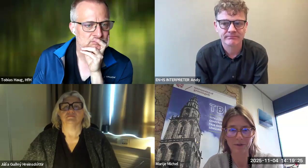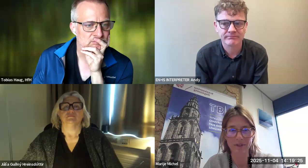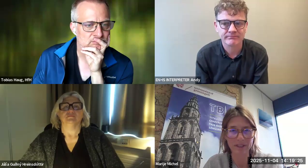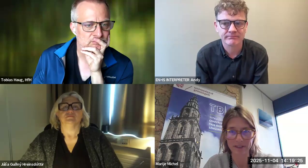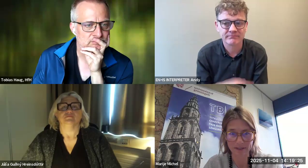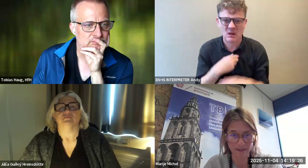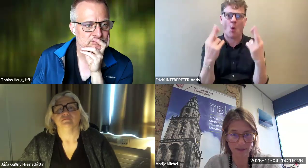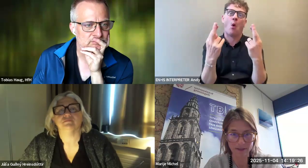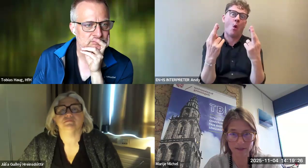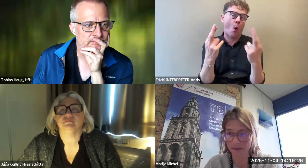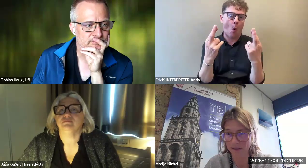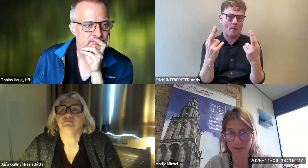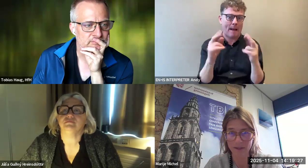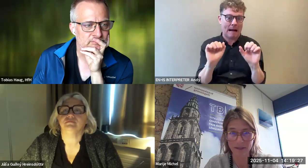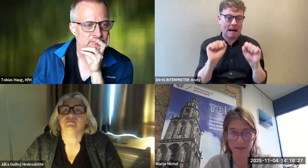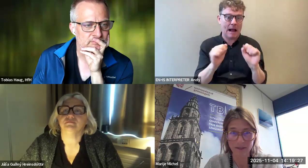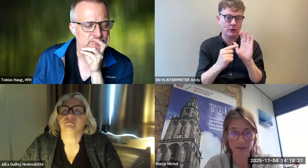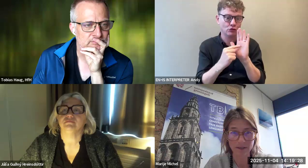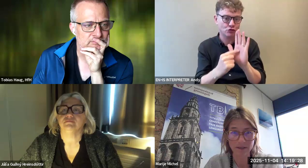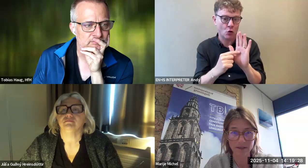I can show you indeed the...